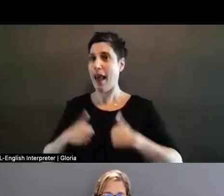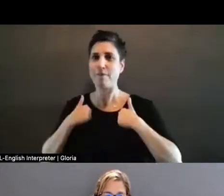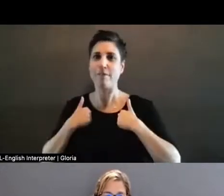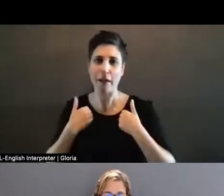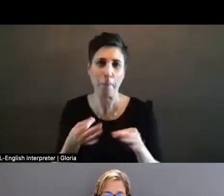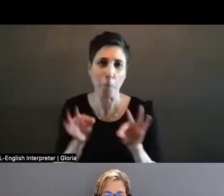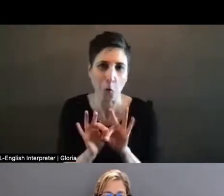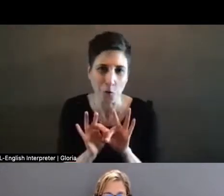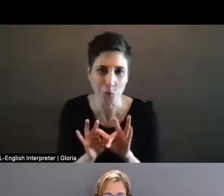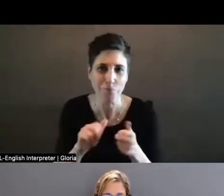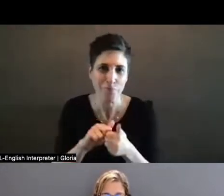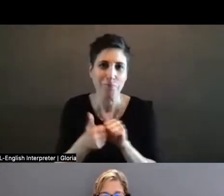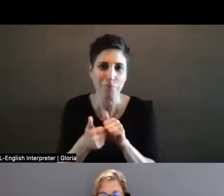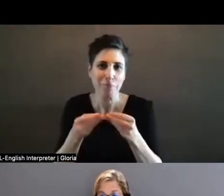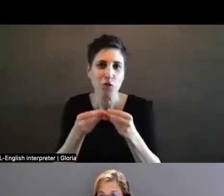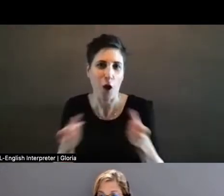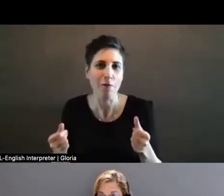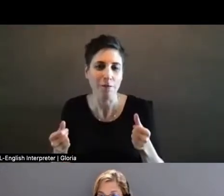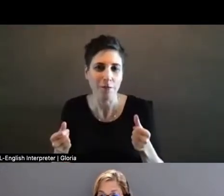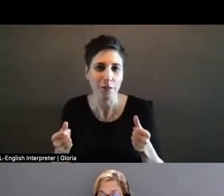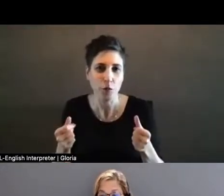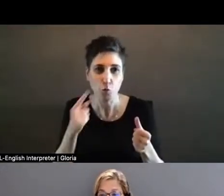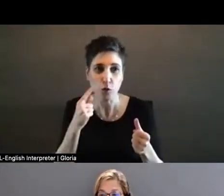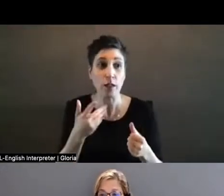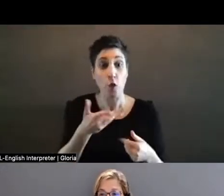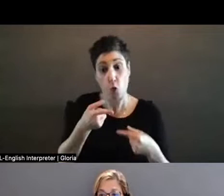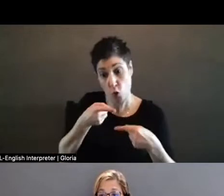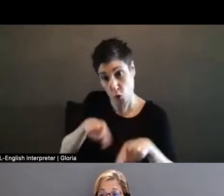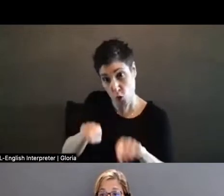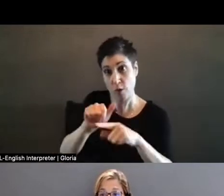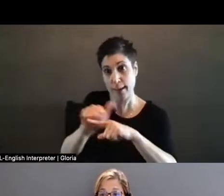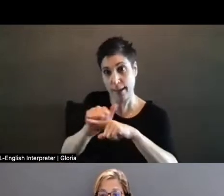problem-solving muscles is really great practice.